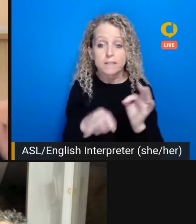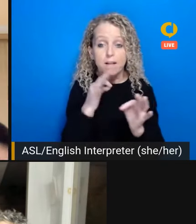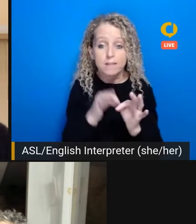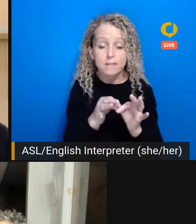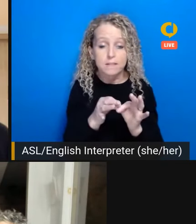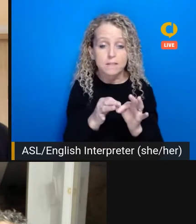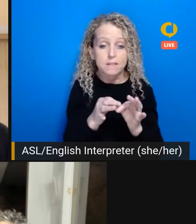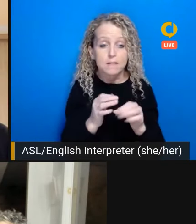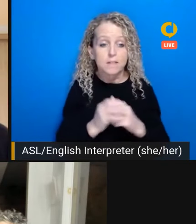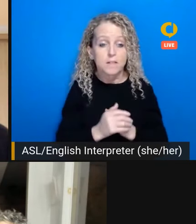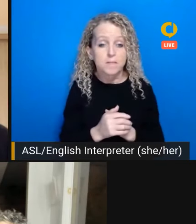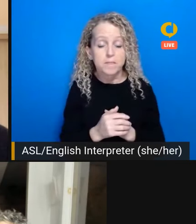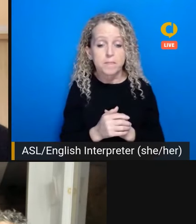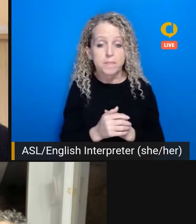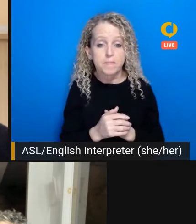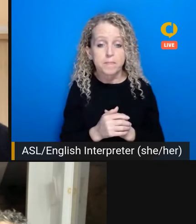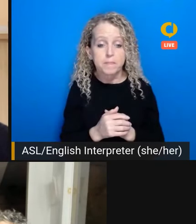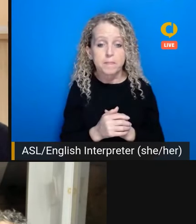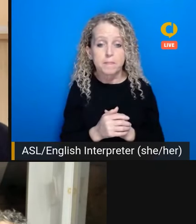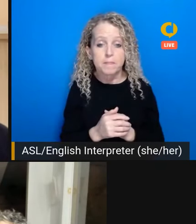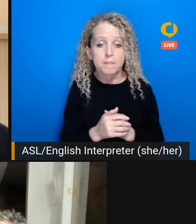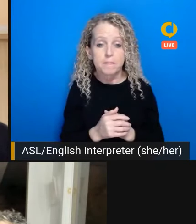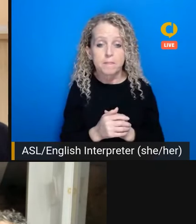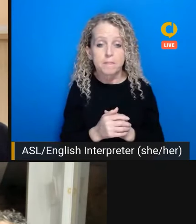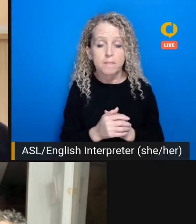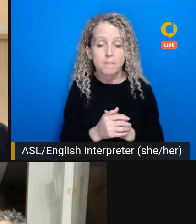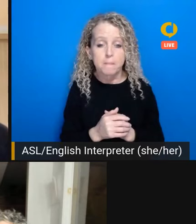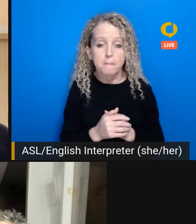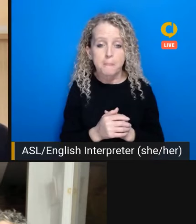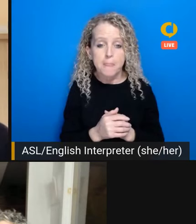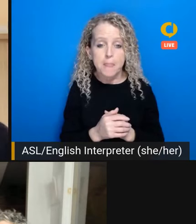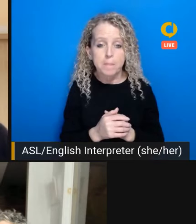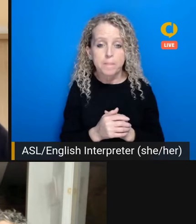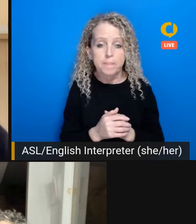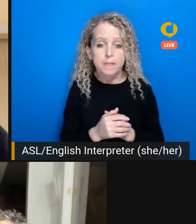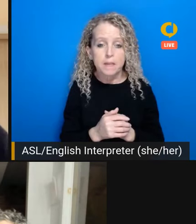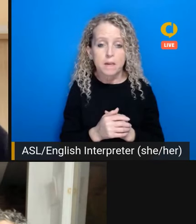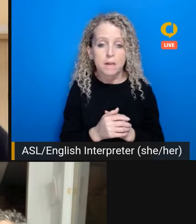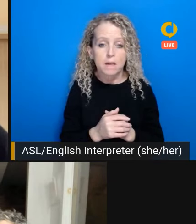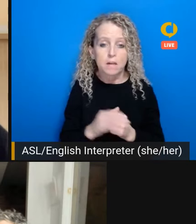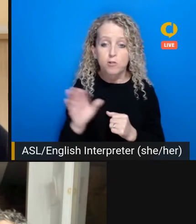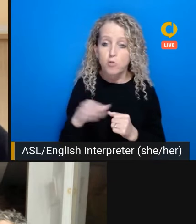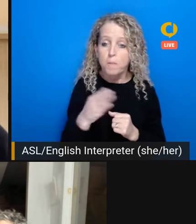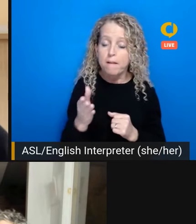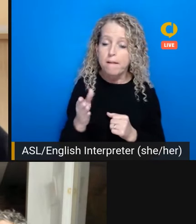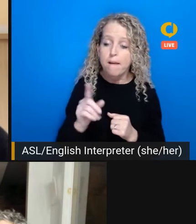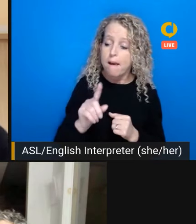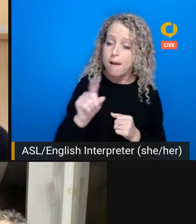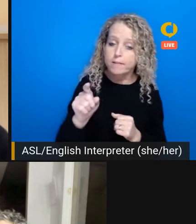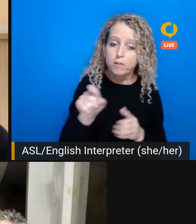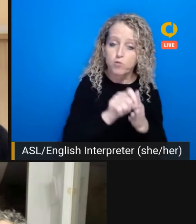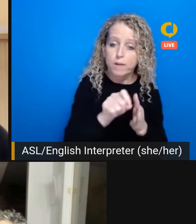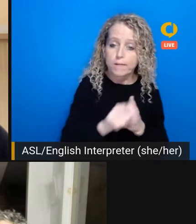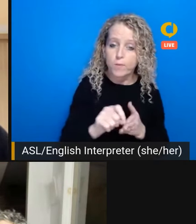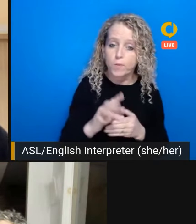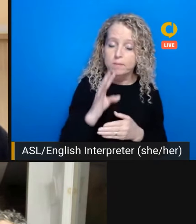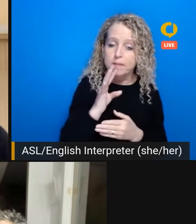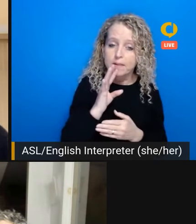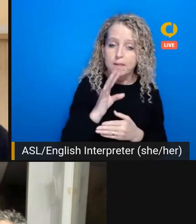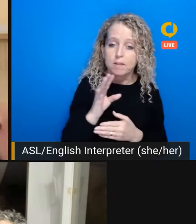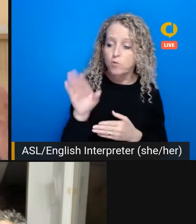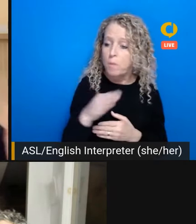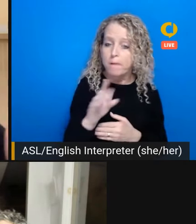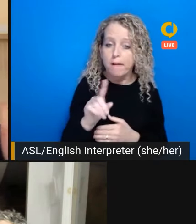one asks us a test question, written or oral, where it says, okay, imagine yourself, you're in the